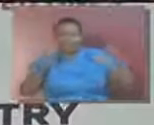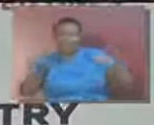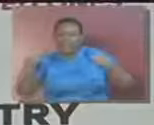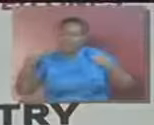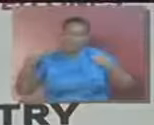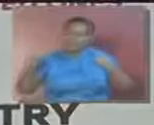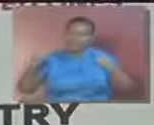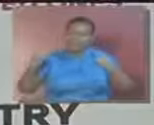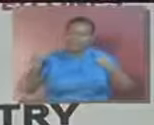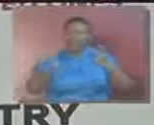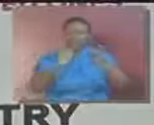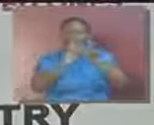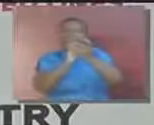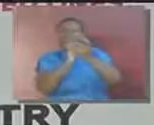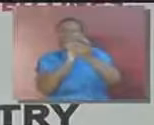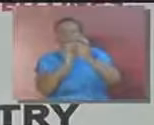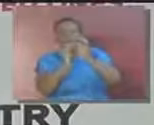behavior.